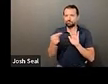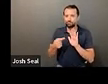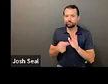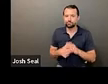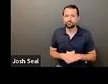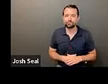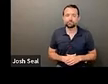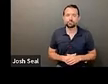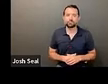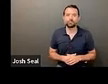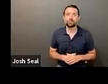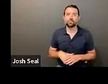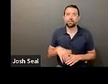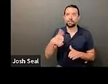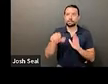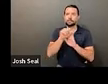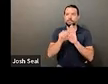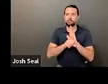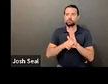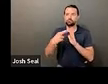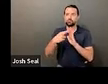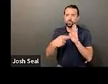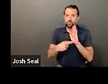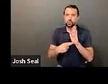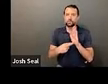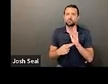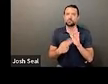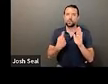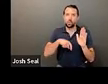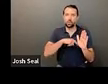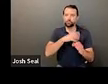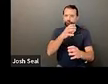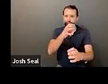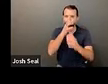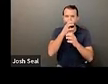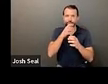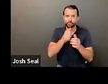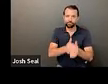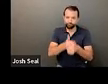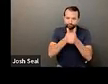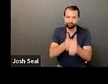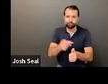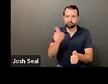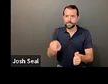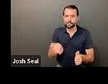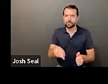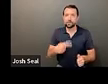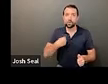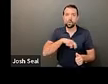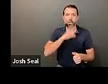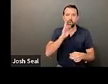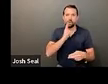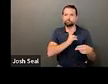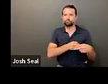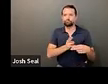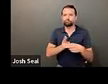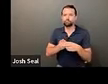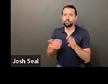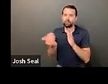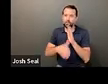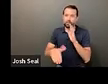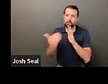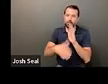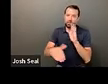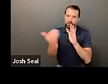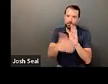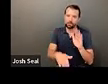This is our state regulations. This is what we are held to. So you will hear us reference MUSER, and we do share the link to